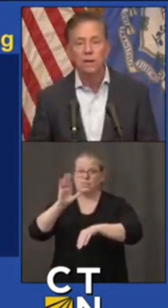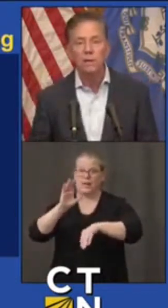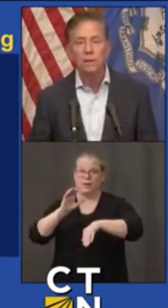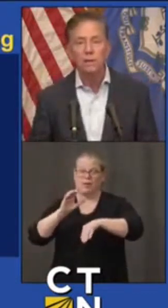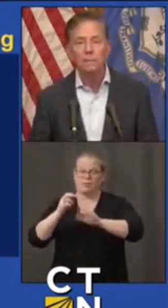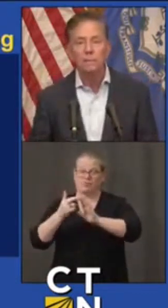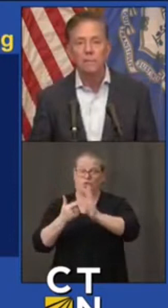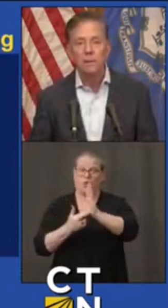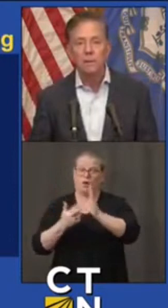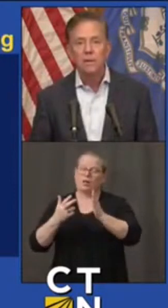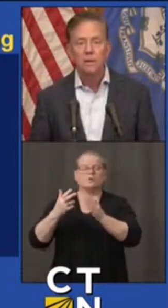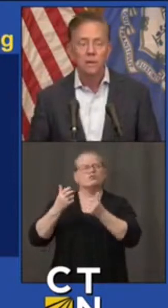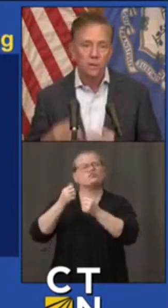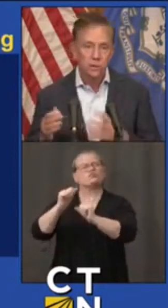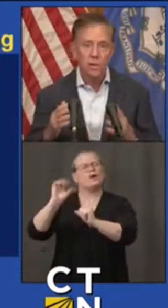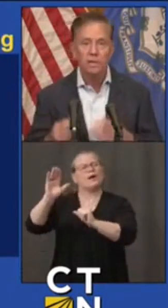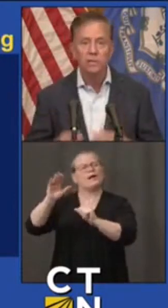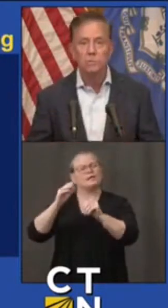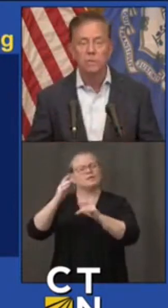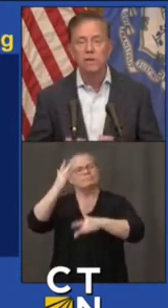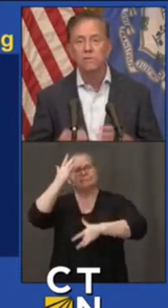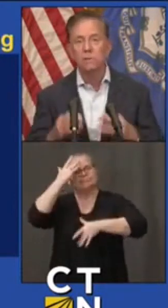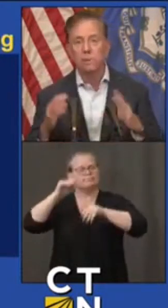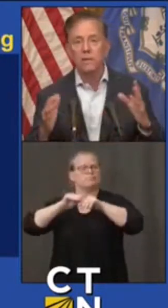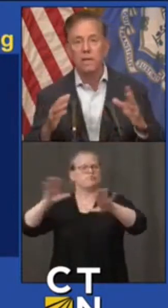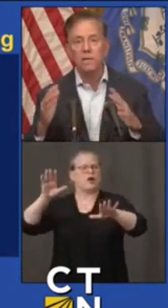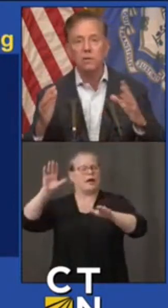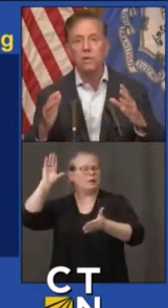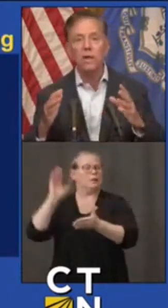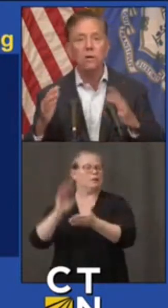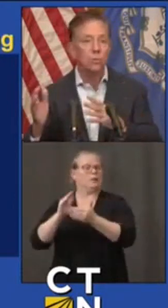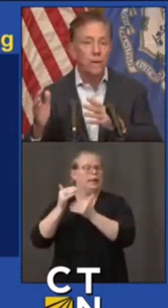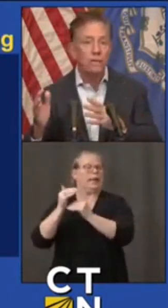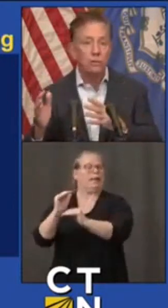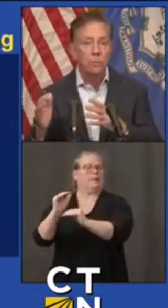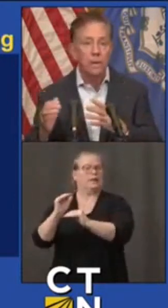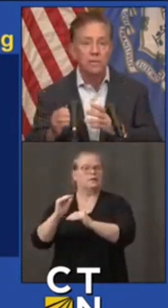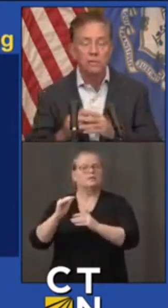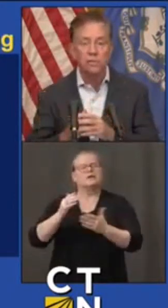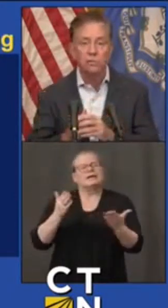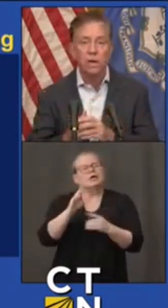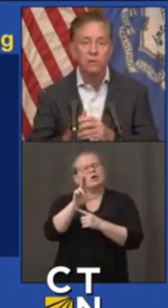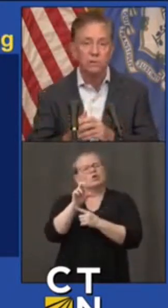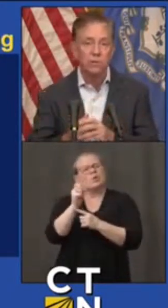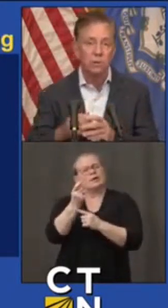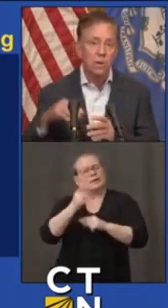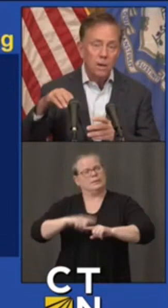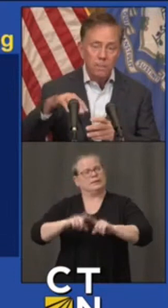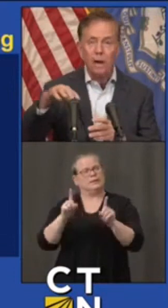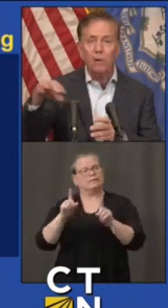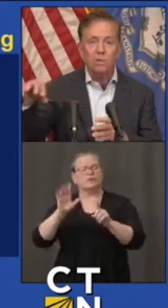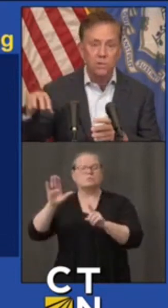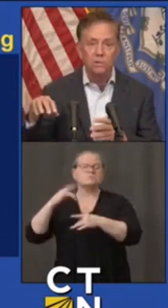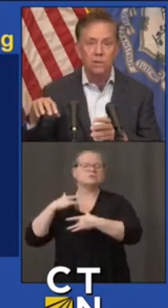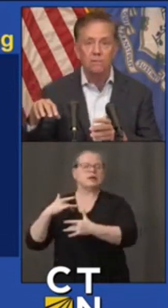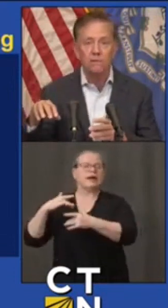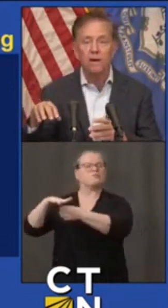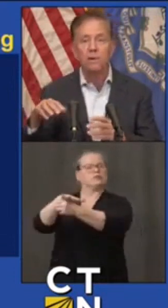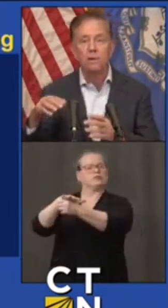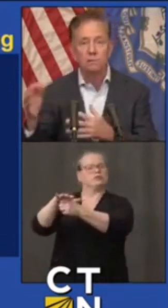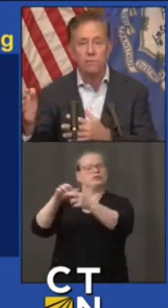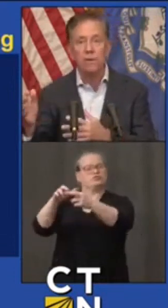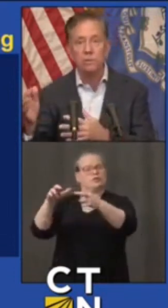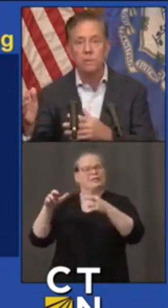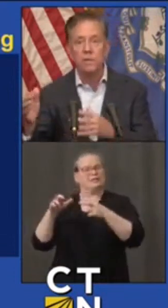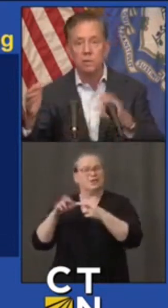spread. Our strategy has been different, but they tend to do that on a regional basis as well. So Paris and 5